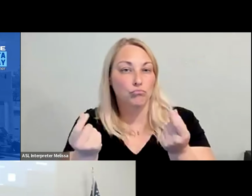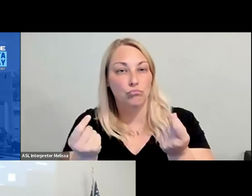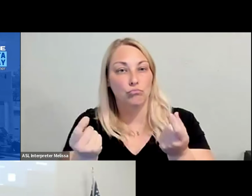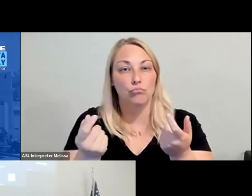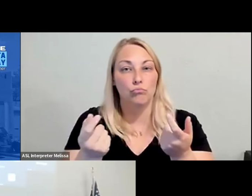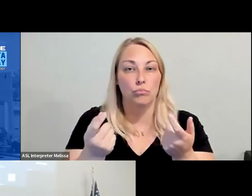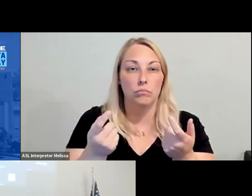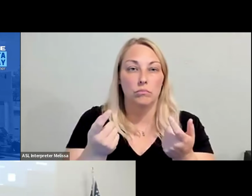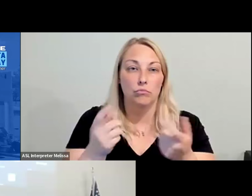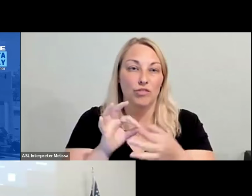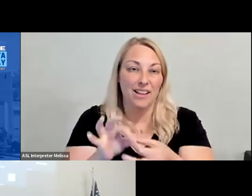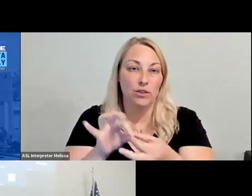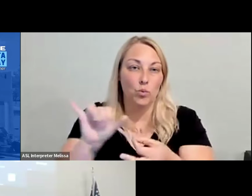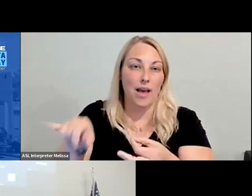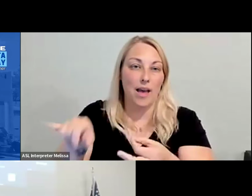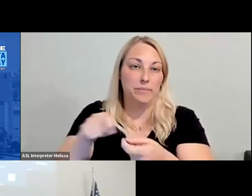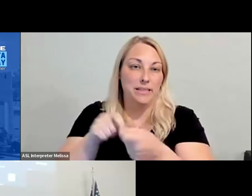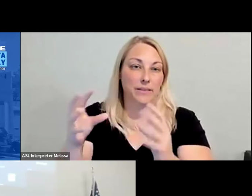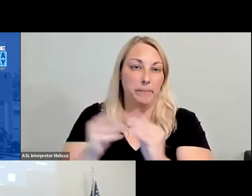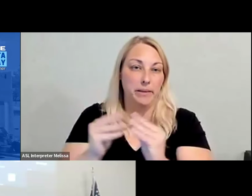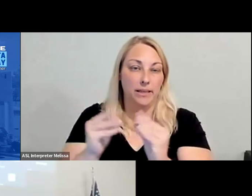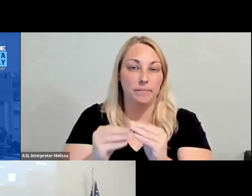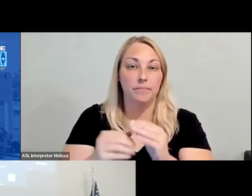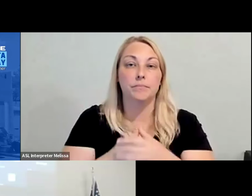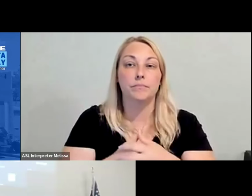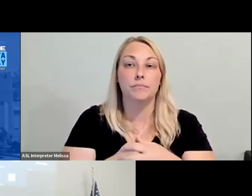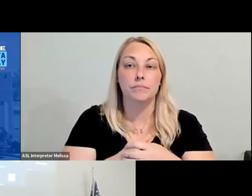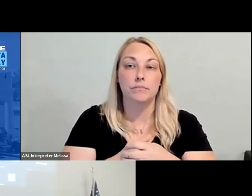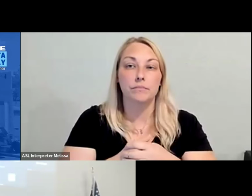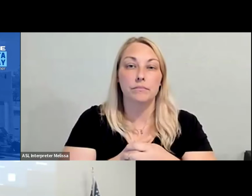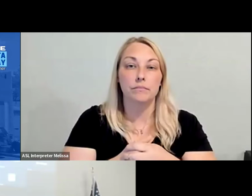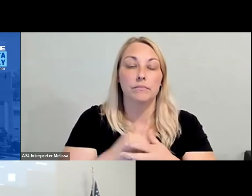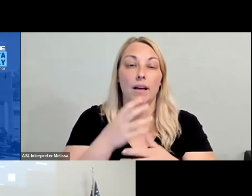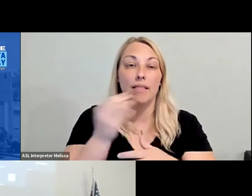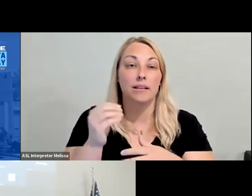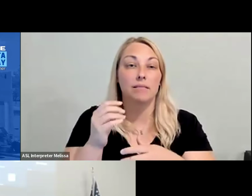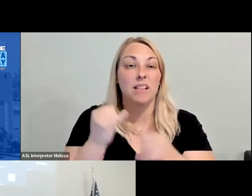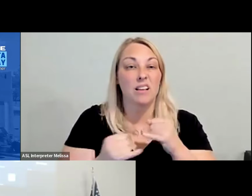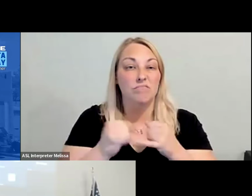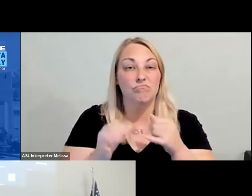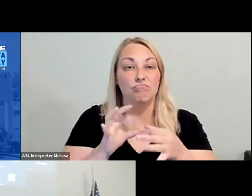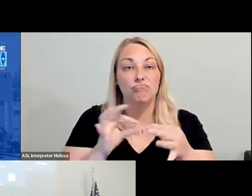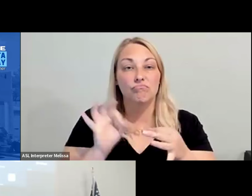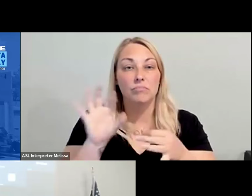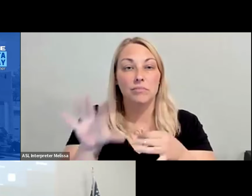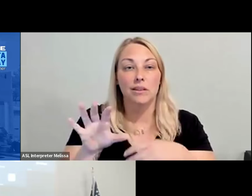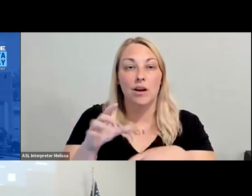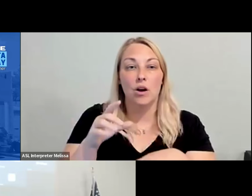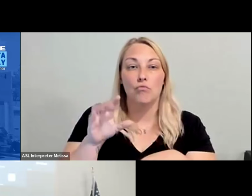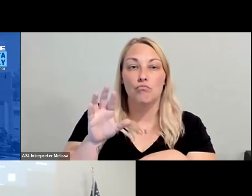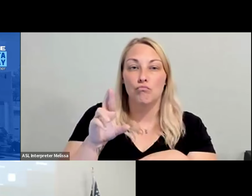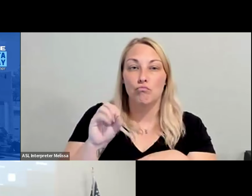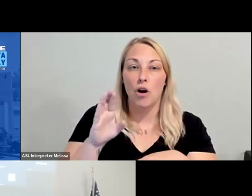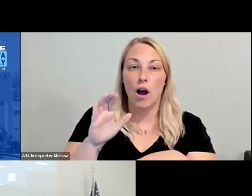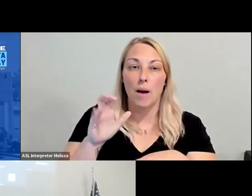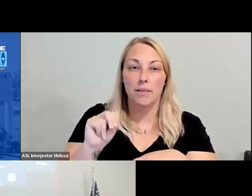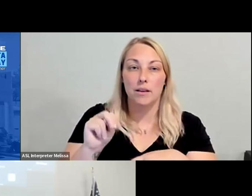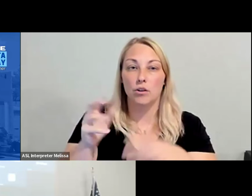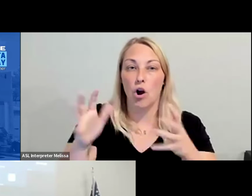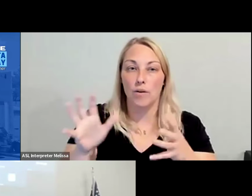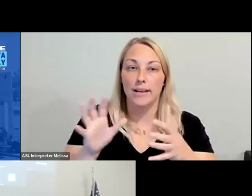meeting. And then just kind of lastly, piggybacking on what Commissioner Roblin already let you guys know